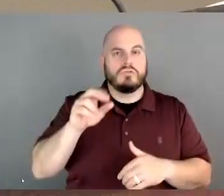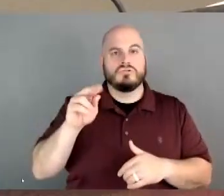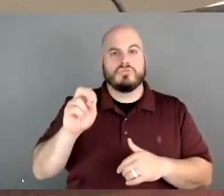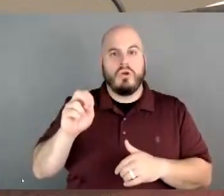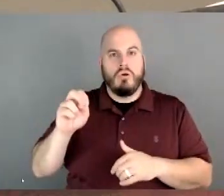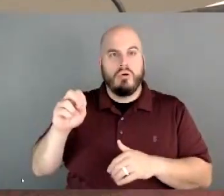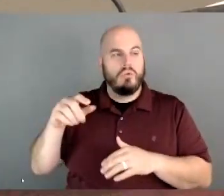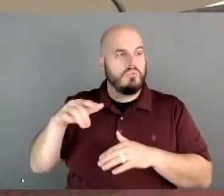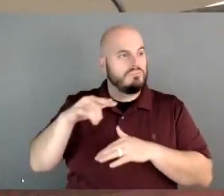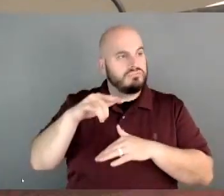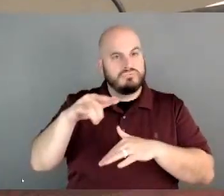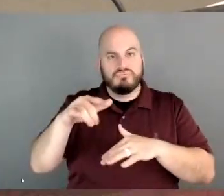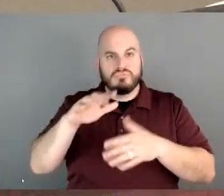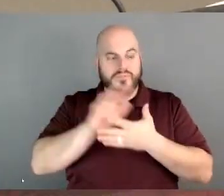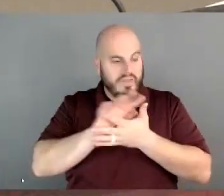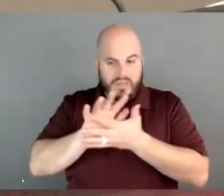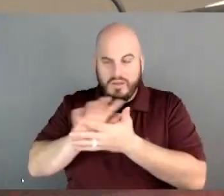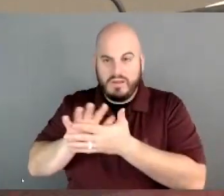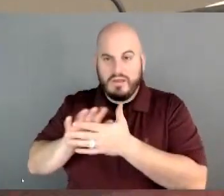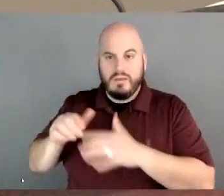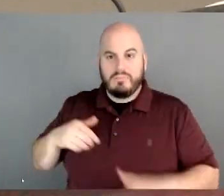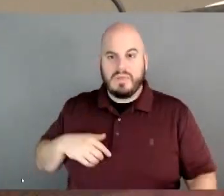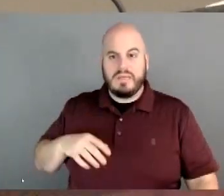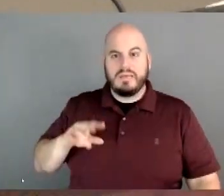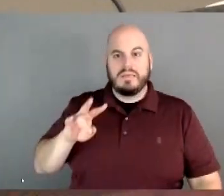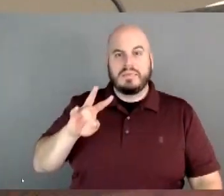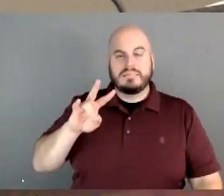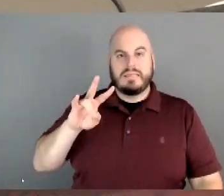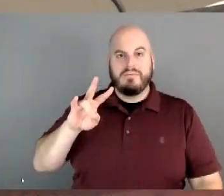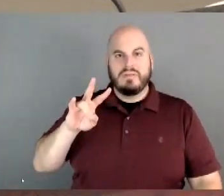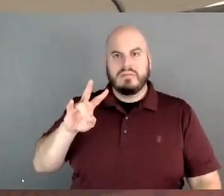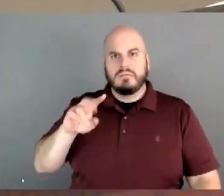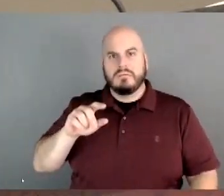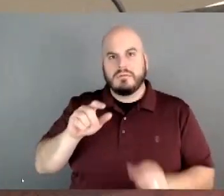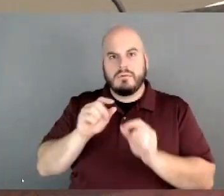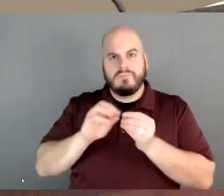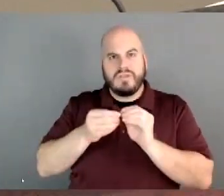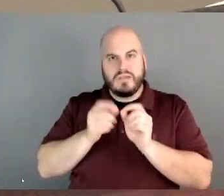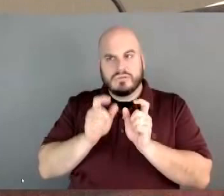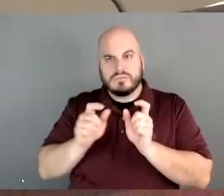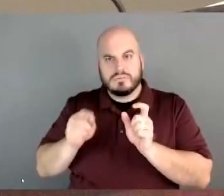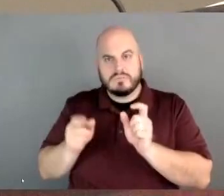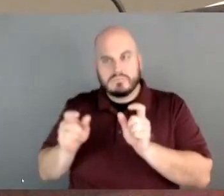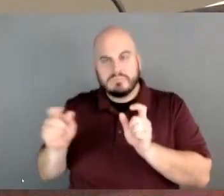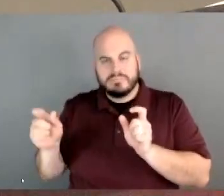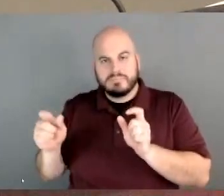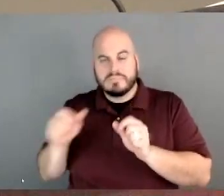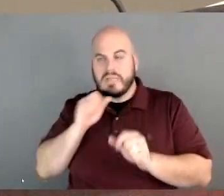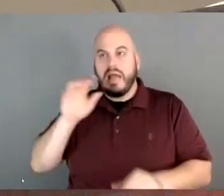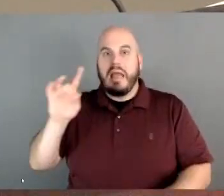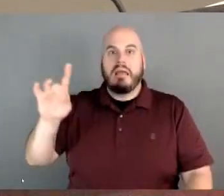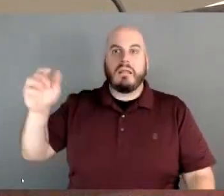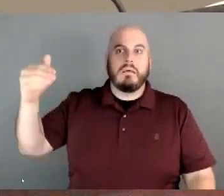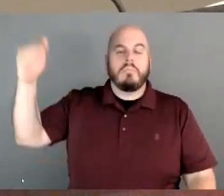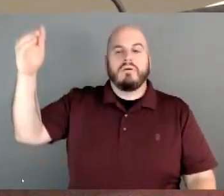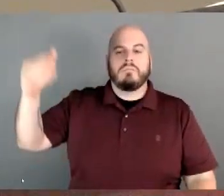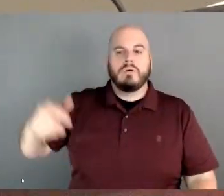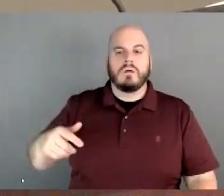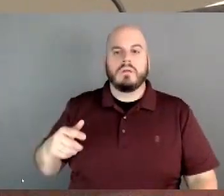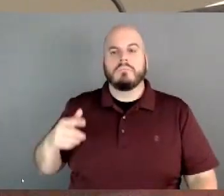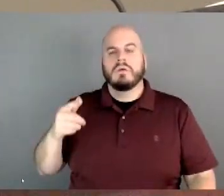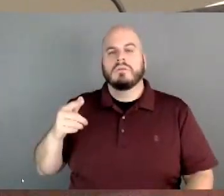be in the seven figures and not eight and above. So obviously the total cost is going to be near that $35 million.